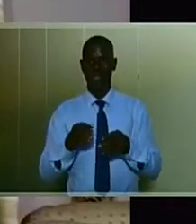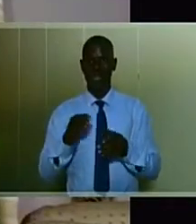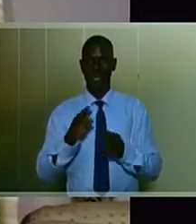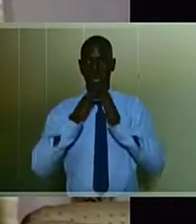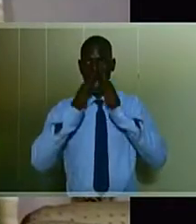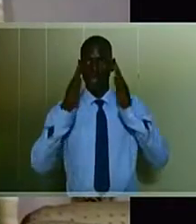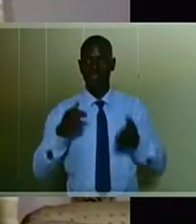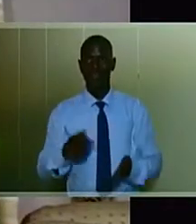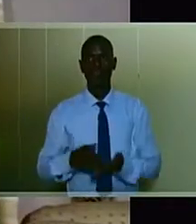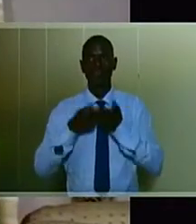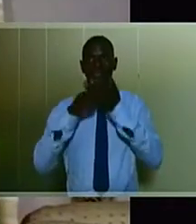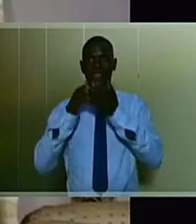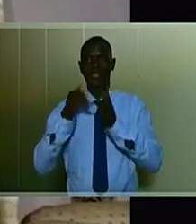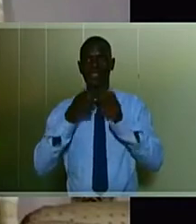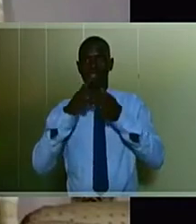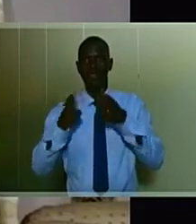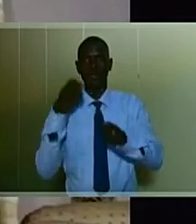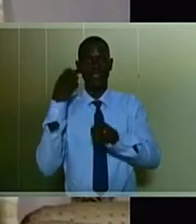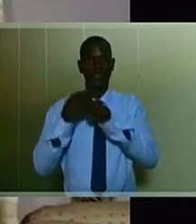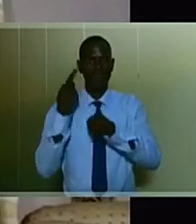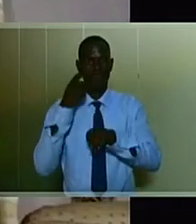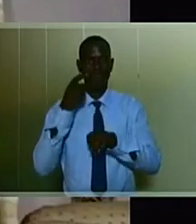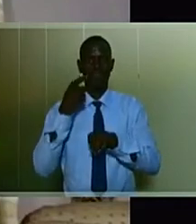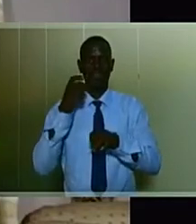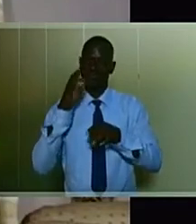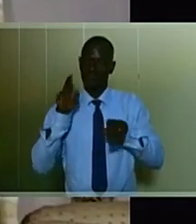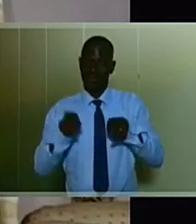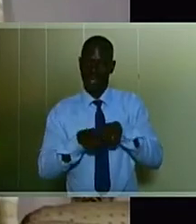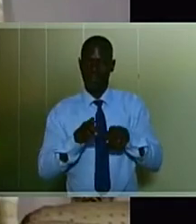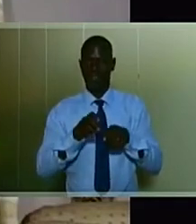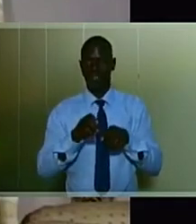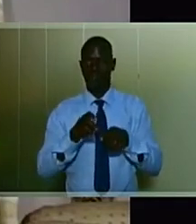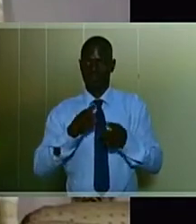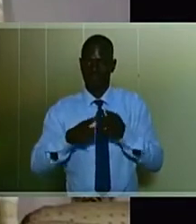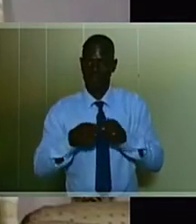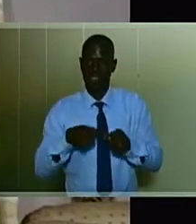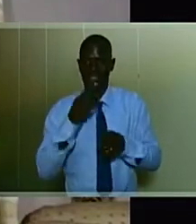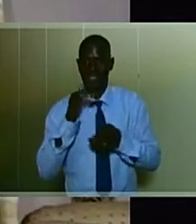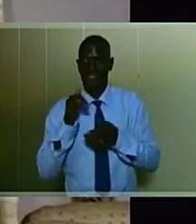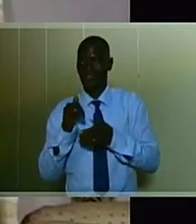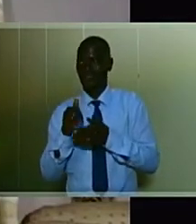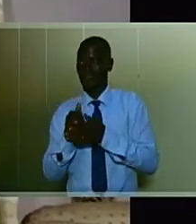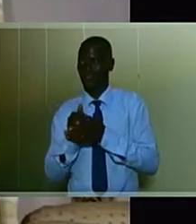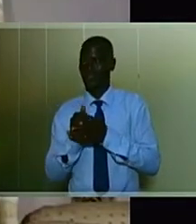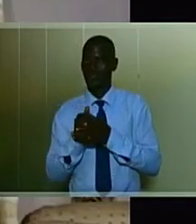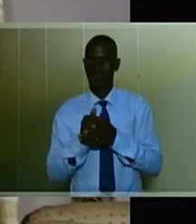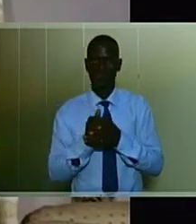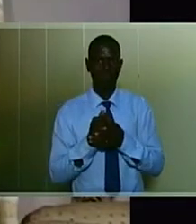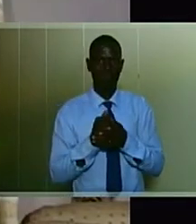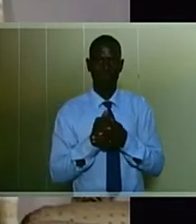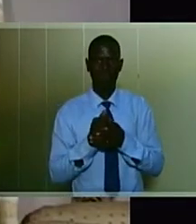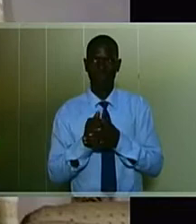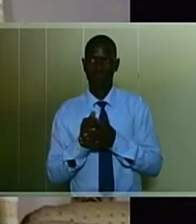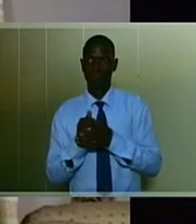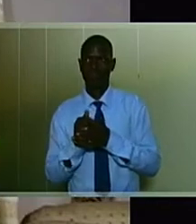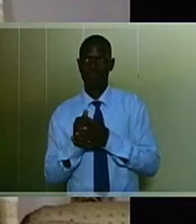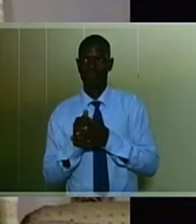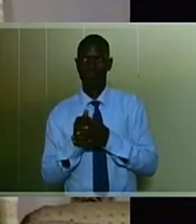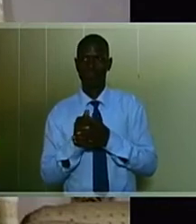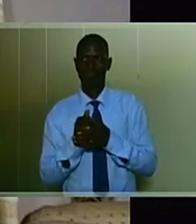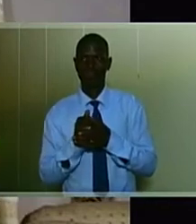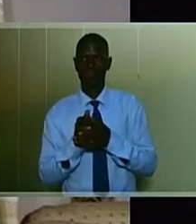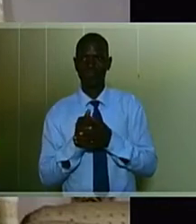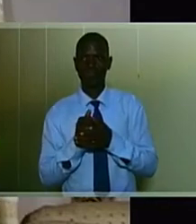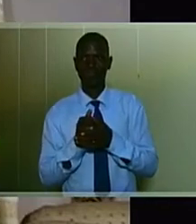it would be difficult to, like my colleague said from the Senate, summarize the opinion of 360 people and just push it out